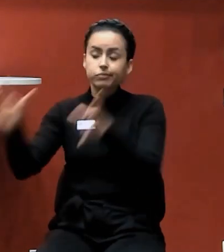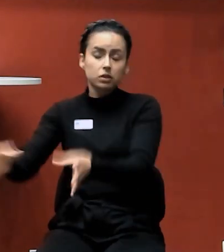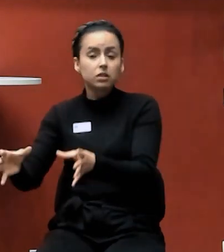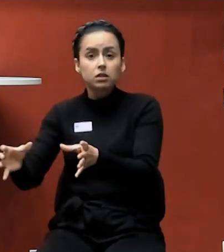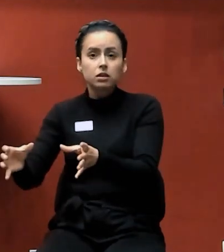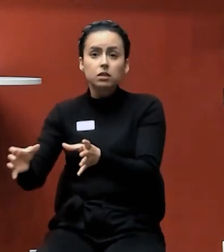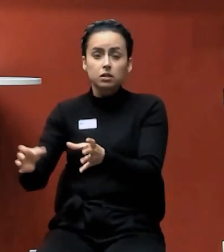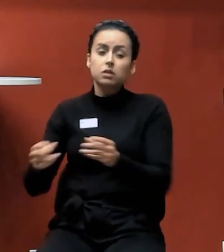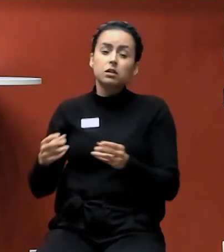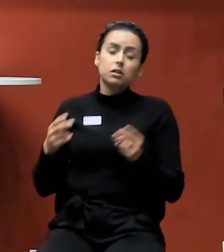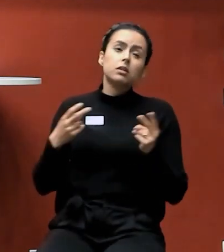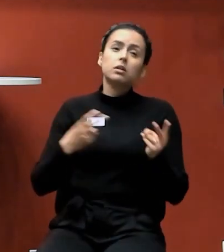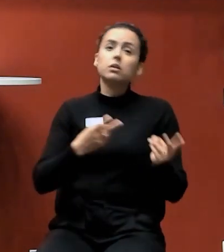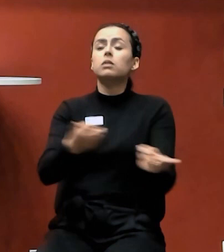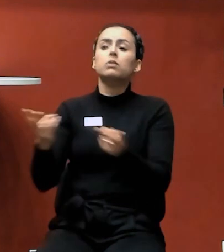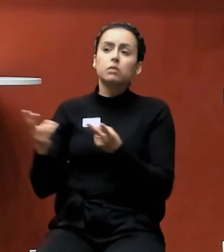on a public